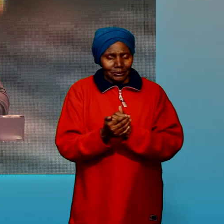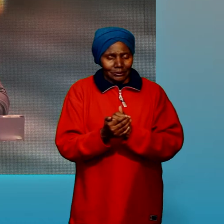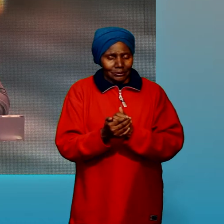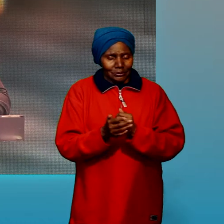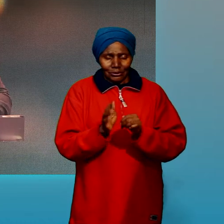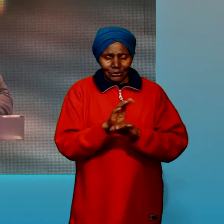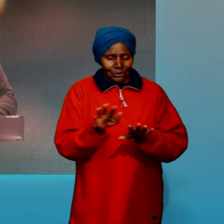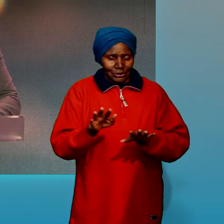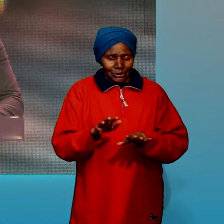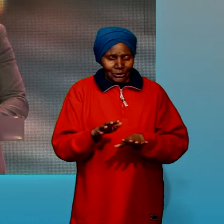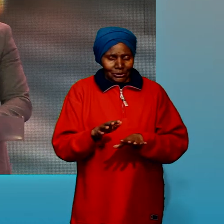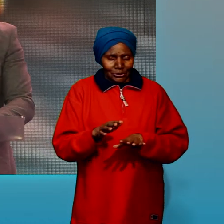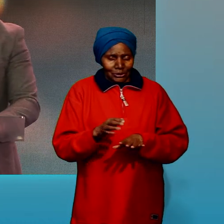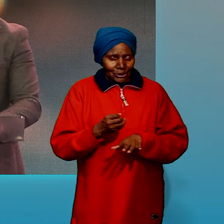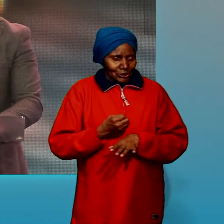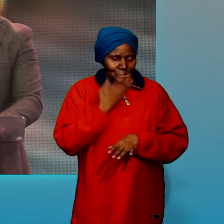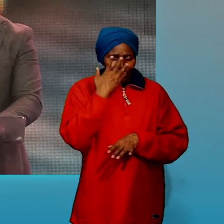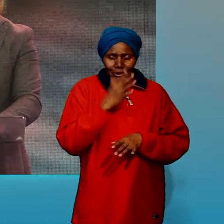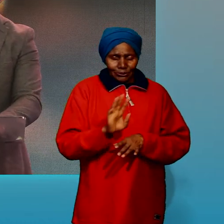Whew.